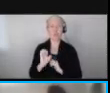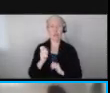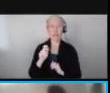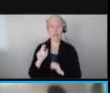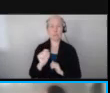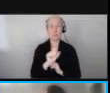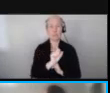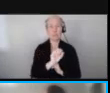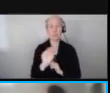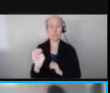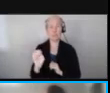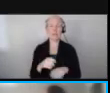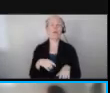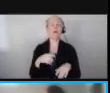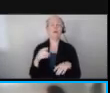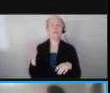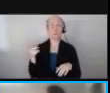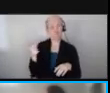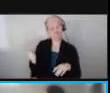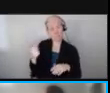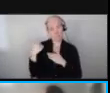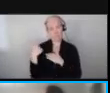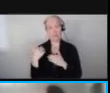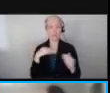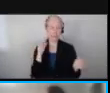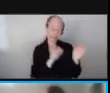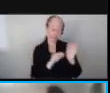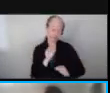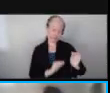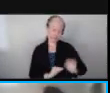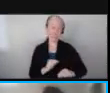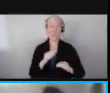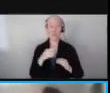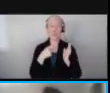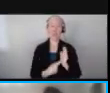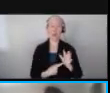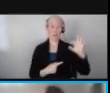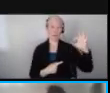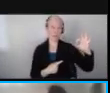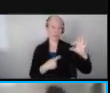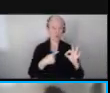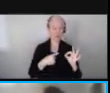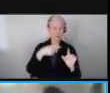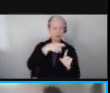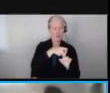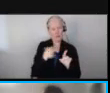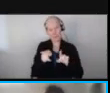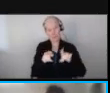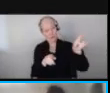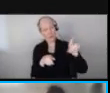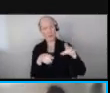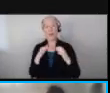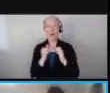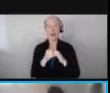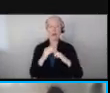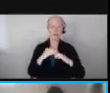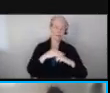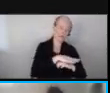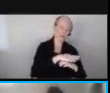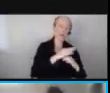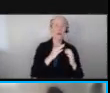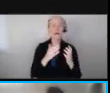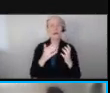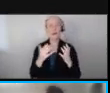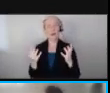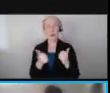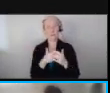visual representation of each risk look. What are the nodes? What are the countermeasures? What are the contributing factors? How do we want to bring all of that